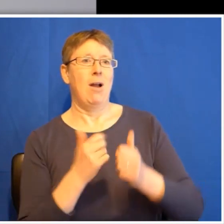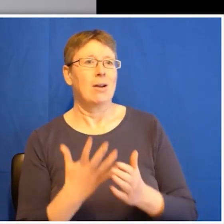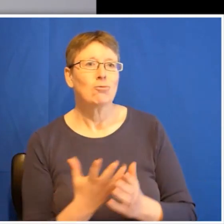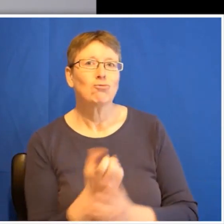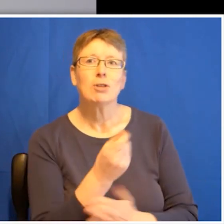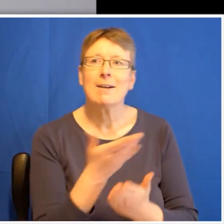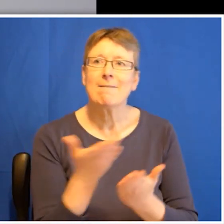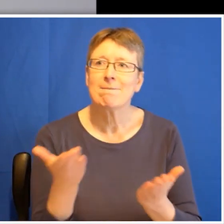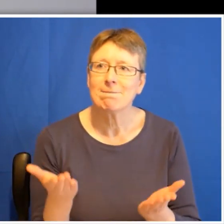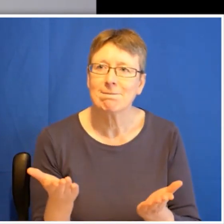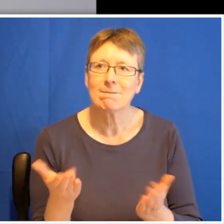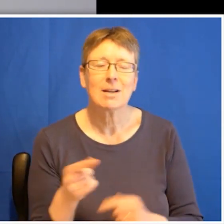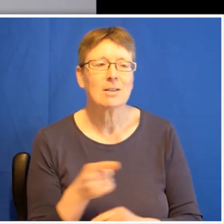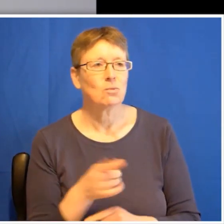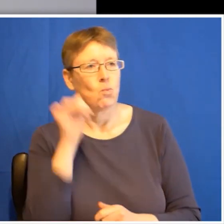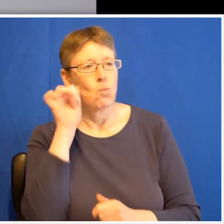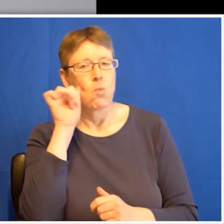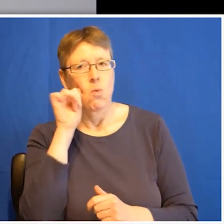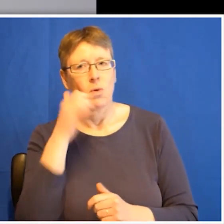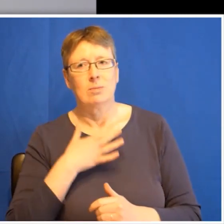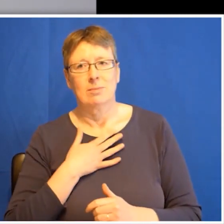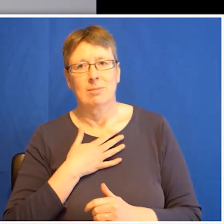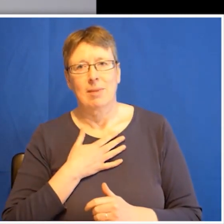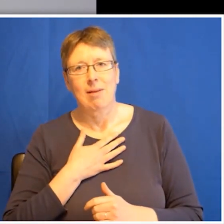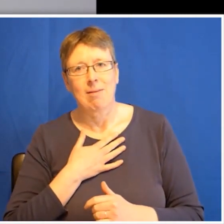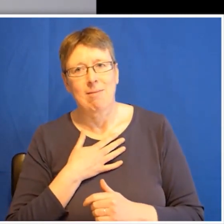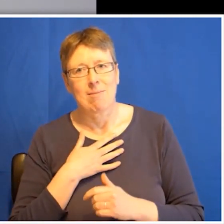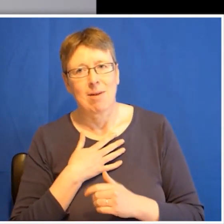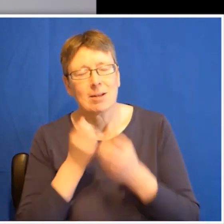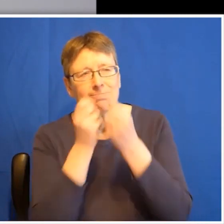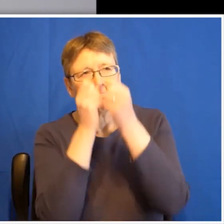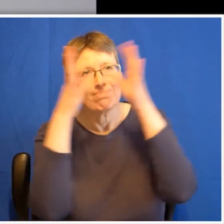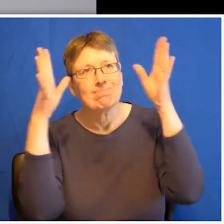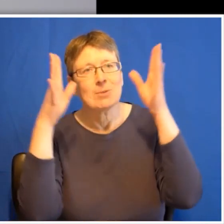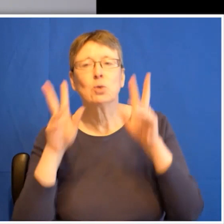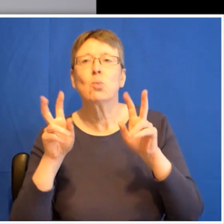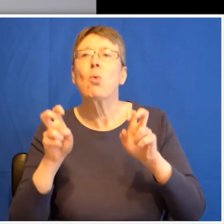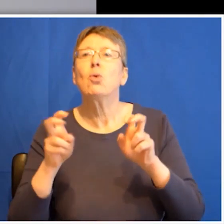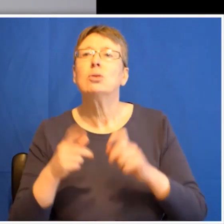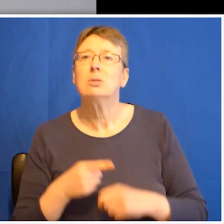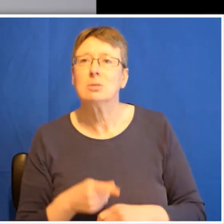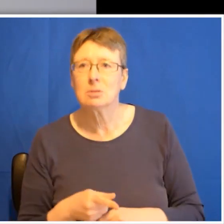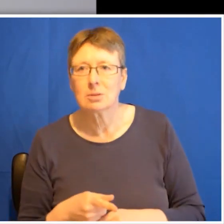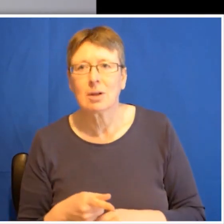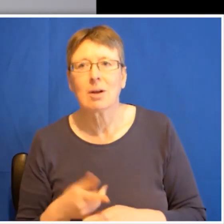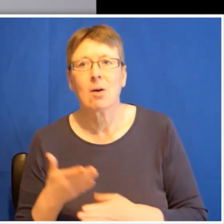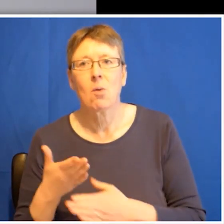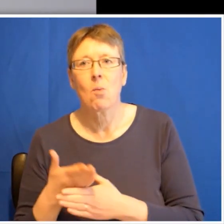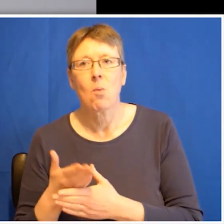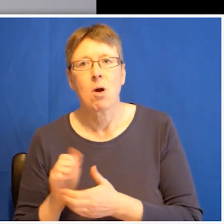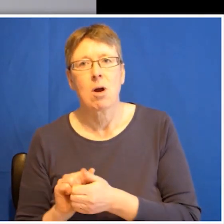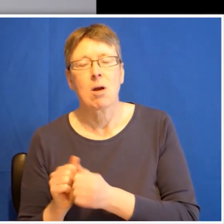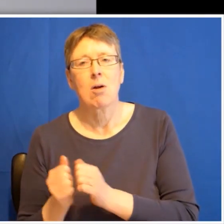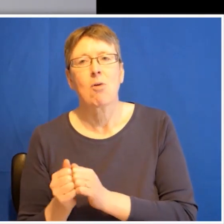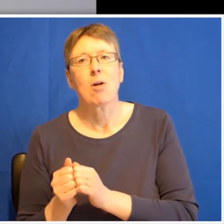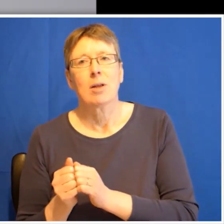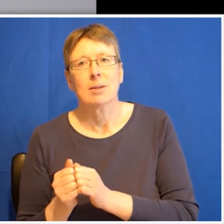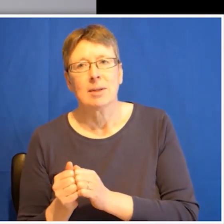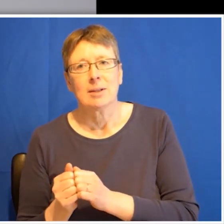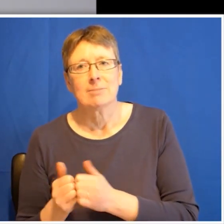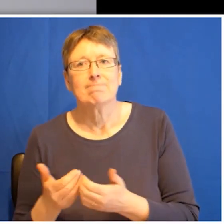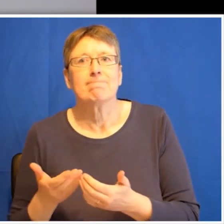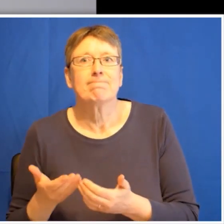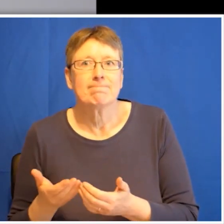of your achievements. As many of you will know, I'm very fond of inspirational quotes, although I can already hear some of my